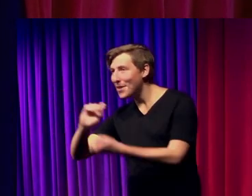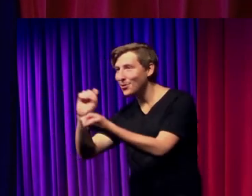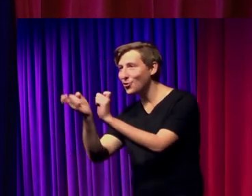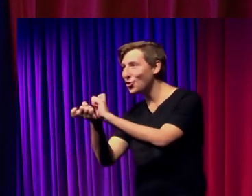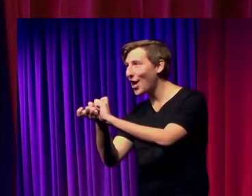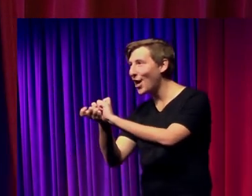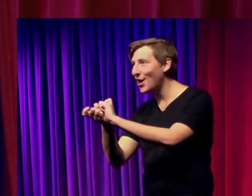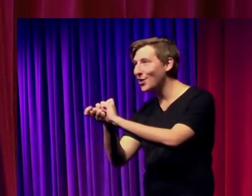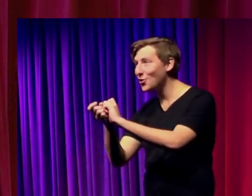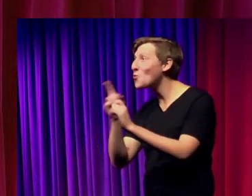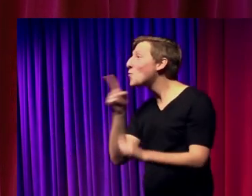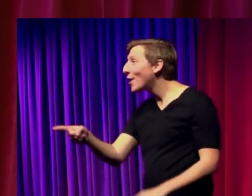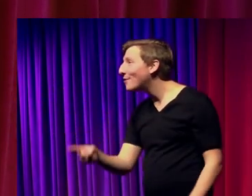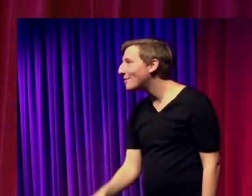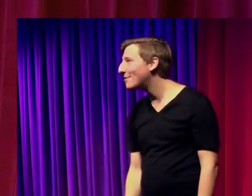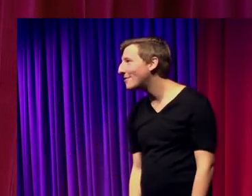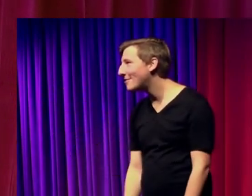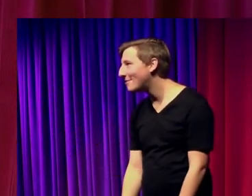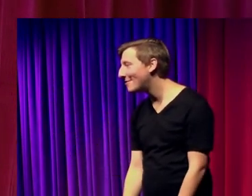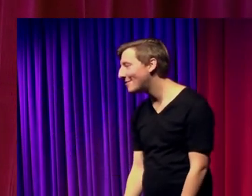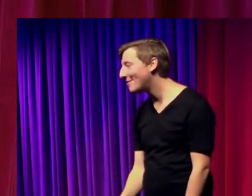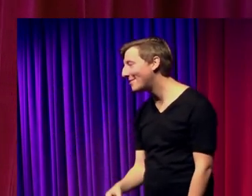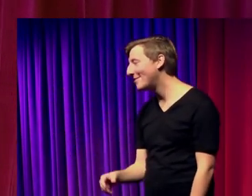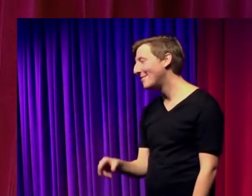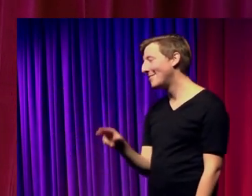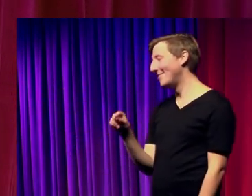Yeah, I like to mention that Noah was super liberal.